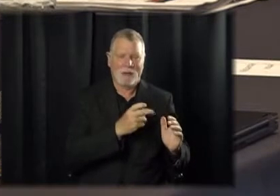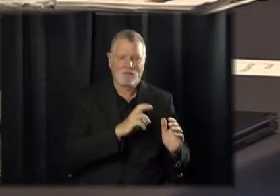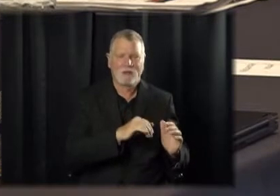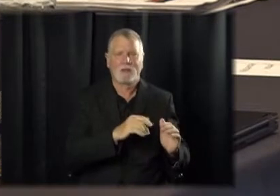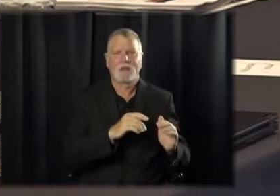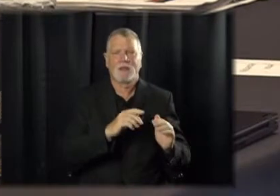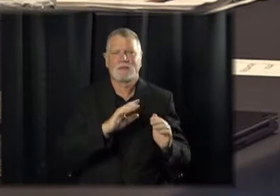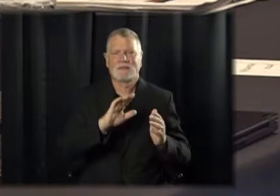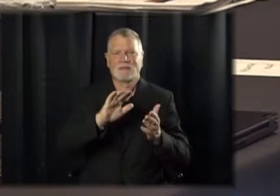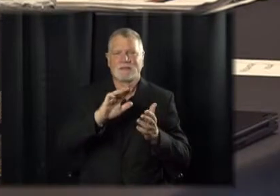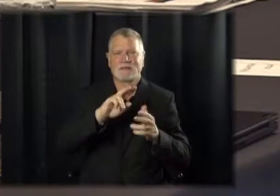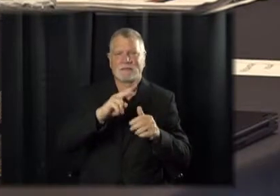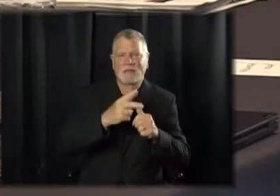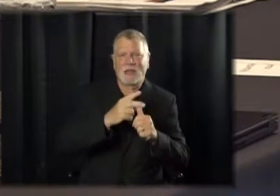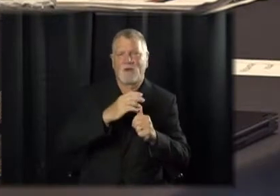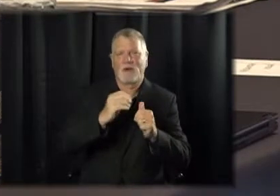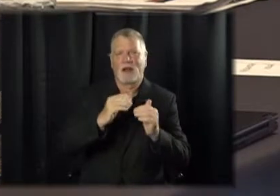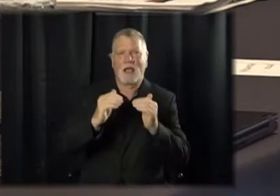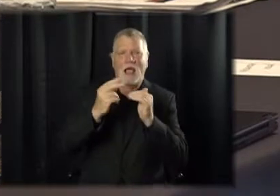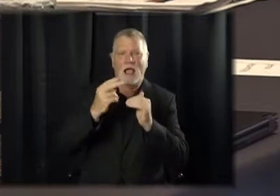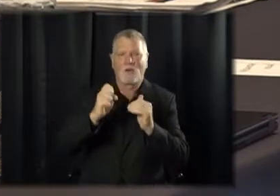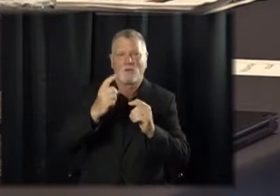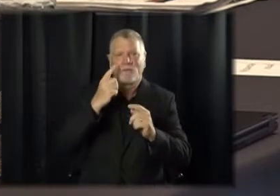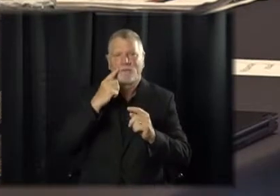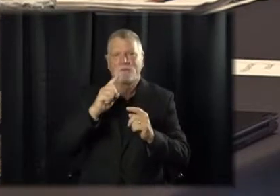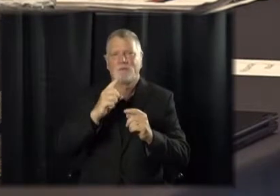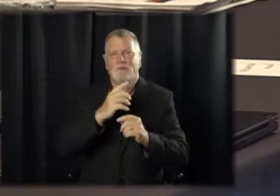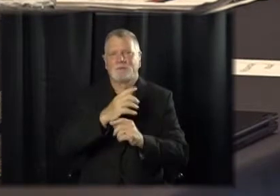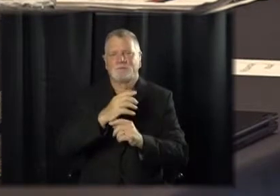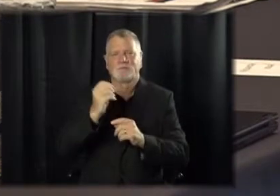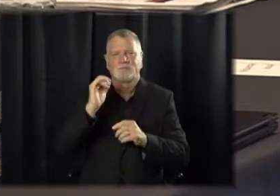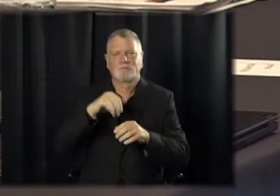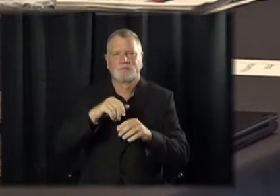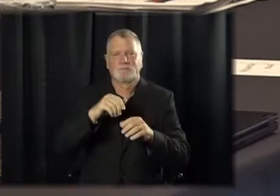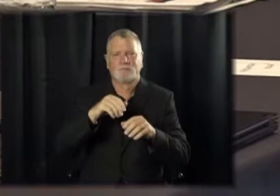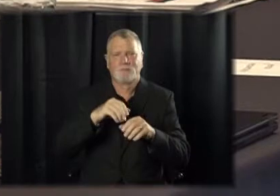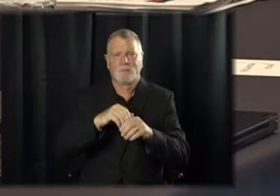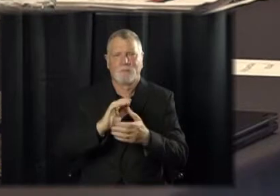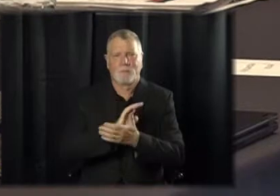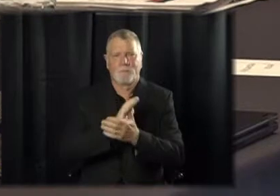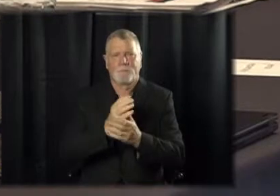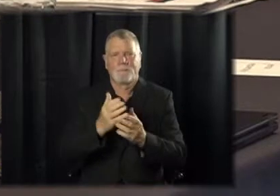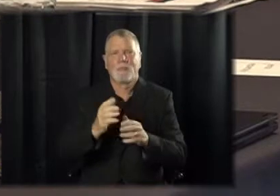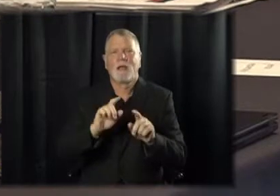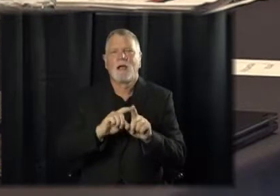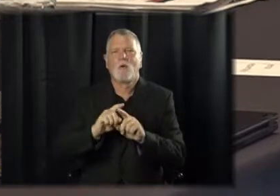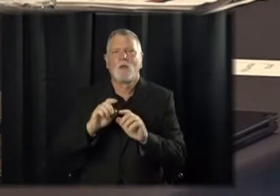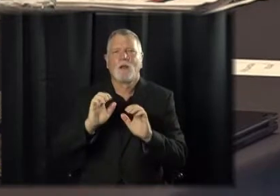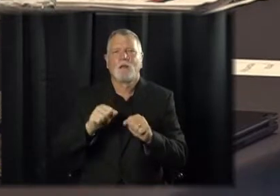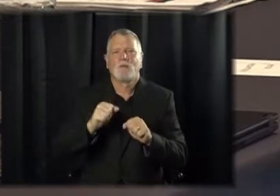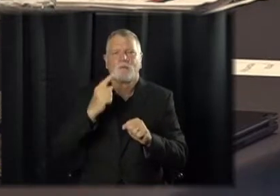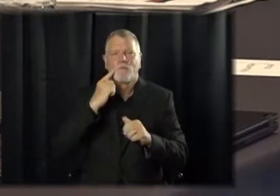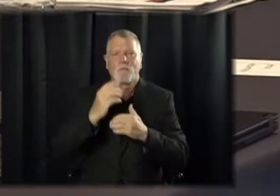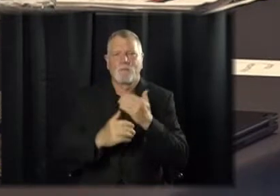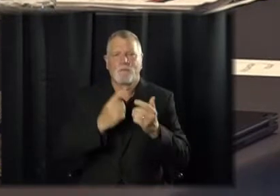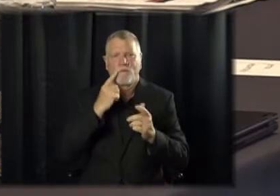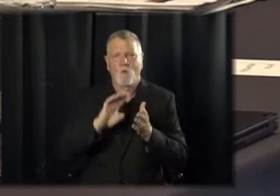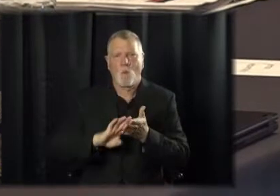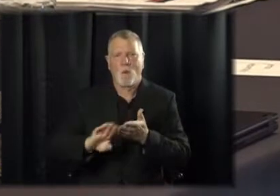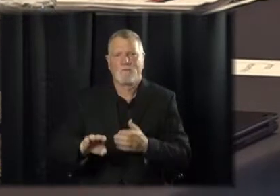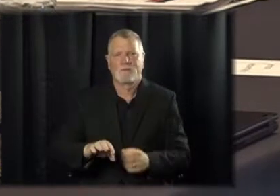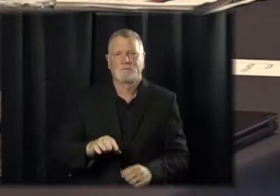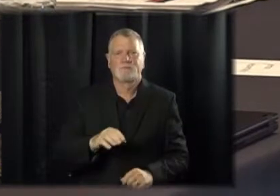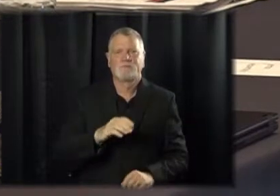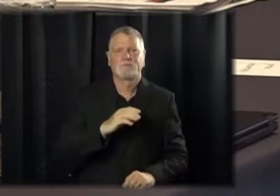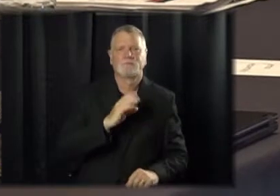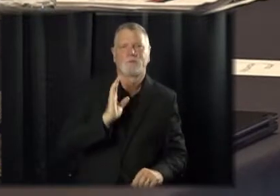required in order to comply with the MOE requirements in these relief packages, as well as procedures for seeking waivers.